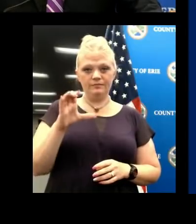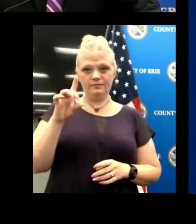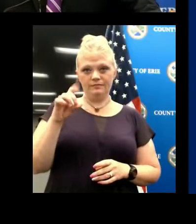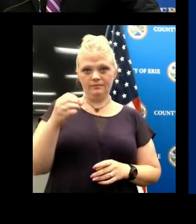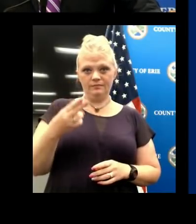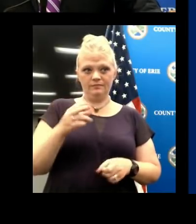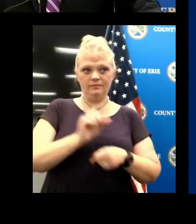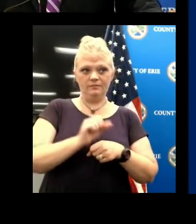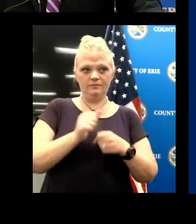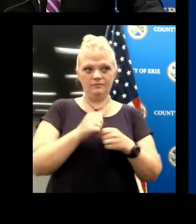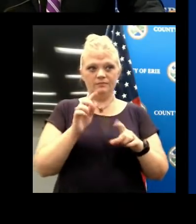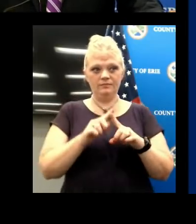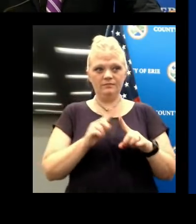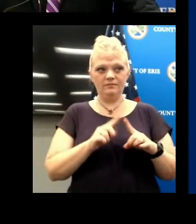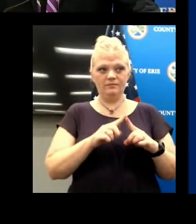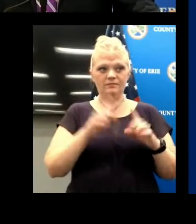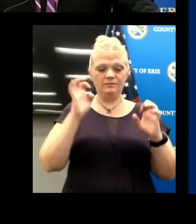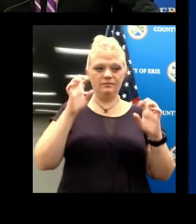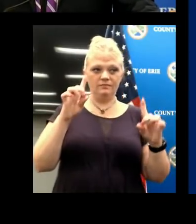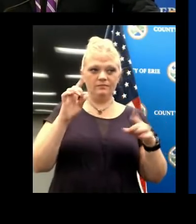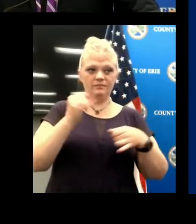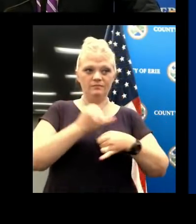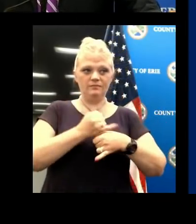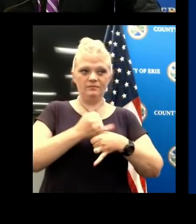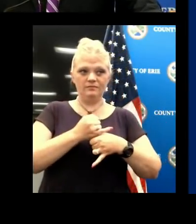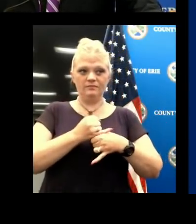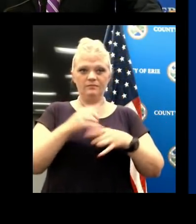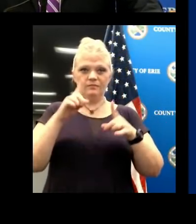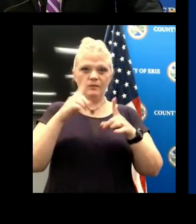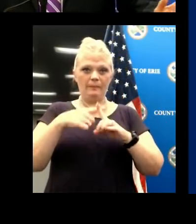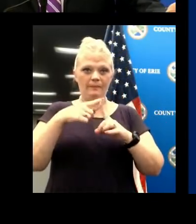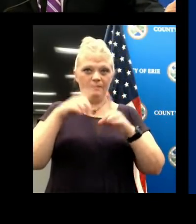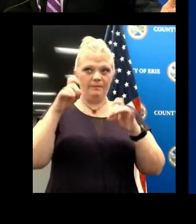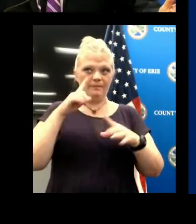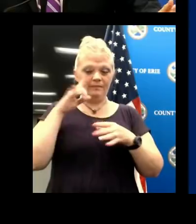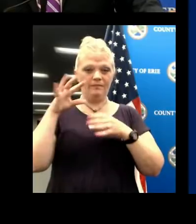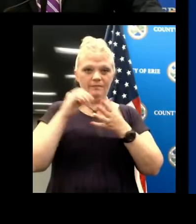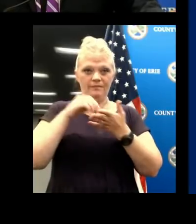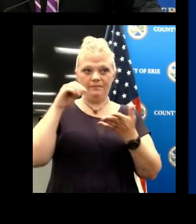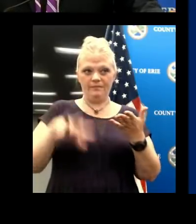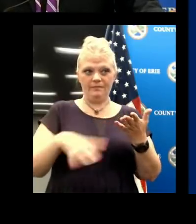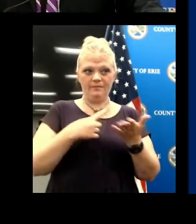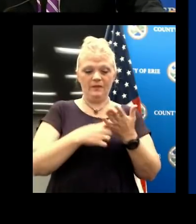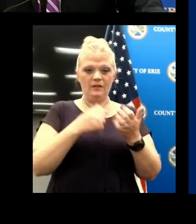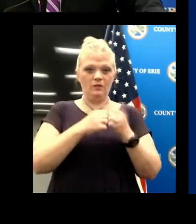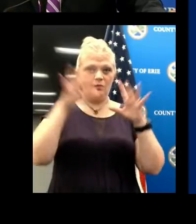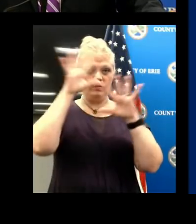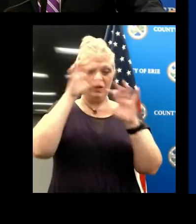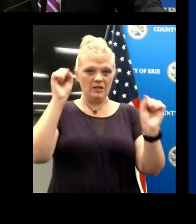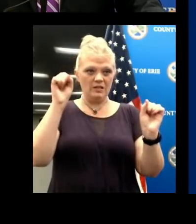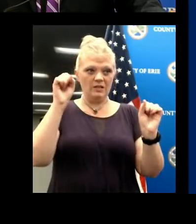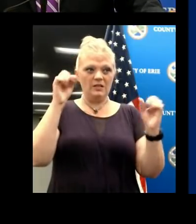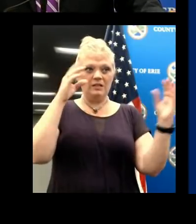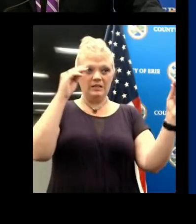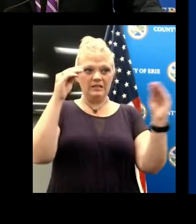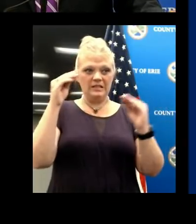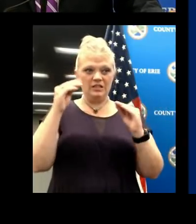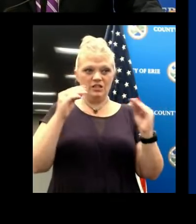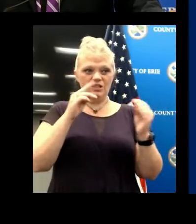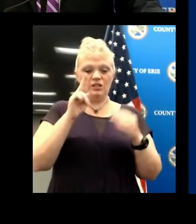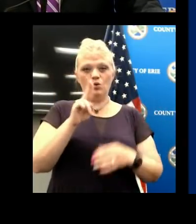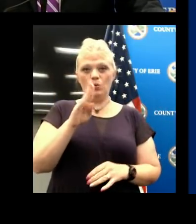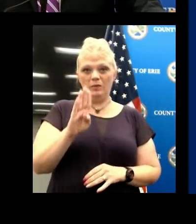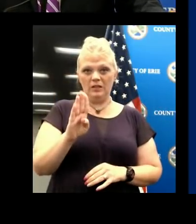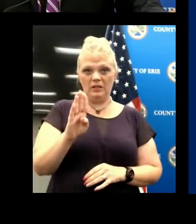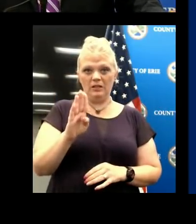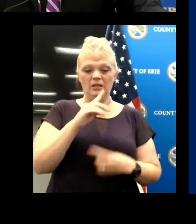with area educational institutions regarding positive tests of students. I've spoken to President Satish Tripathi of the University of